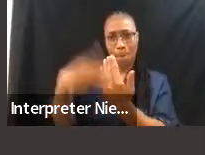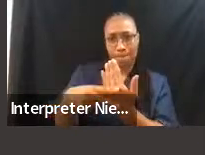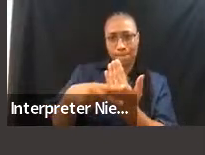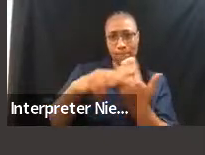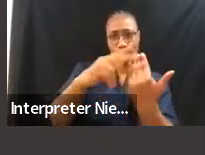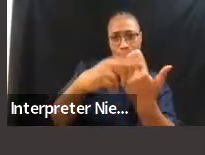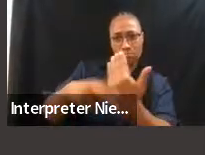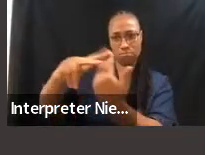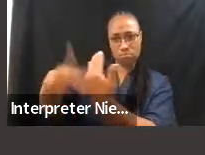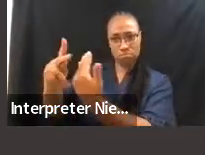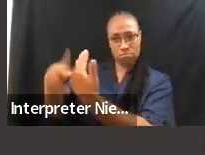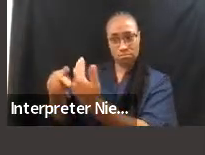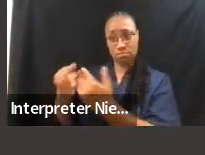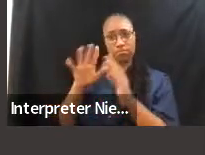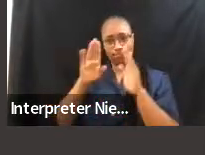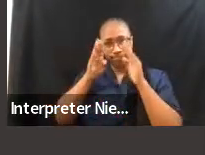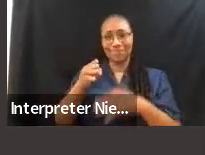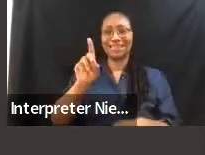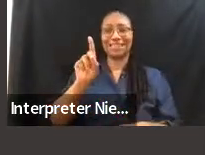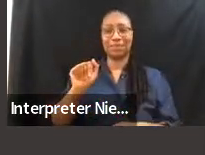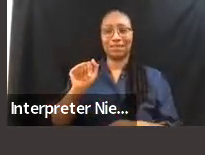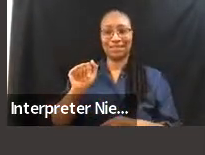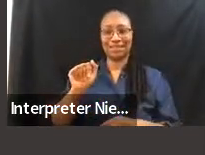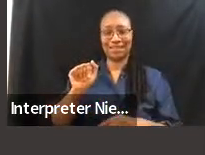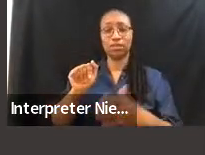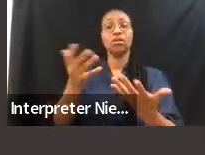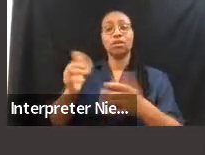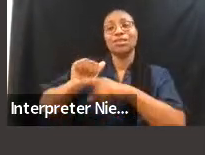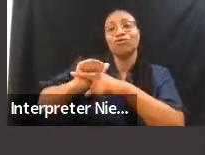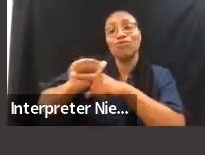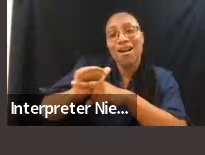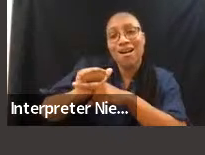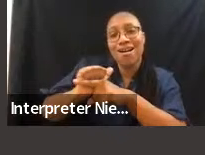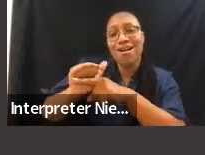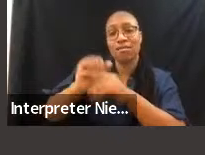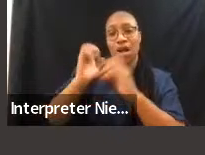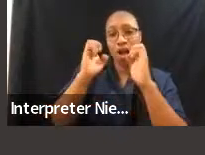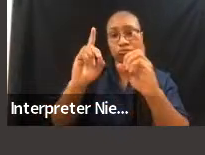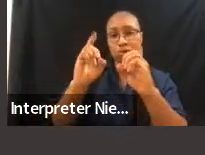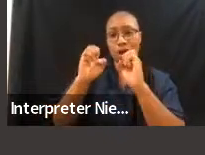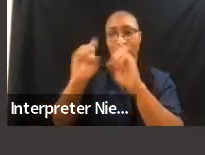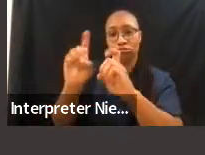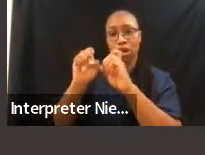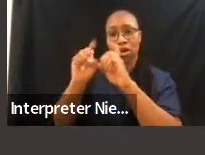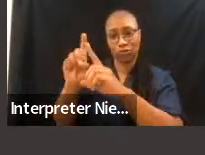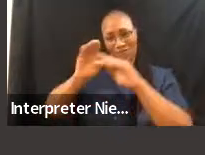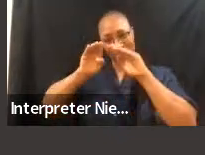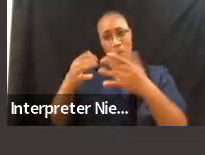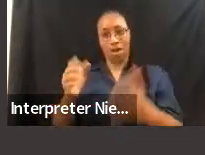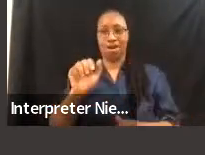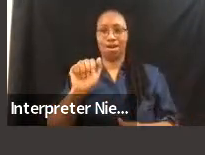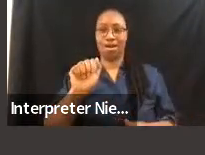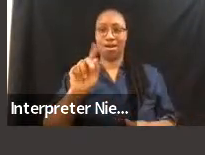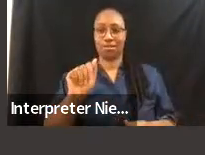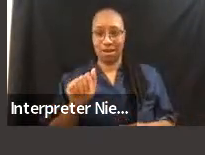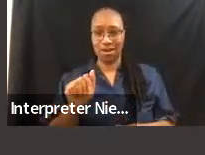include the importance of accessible medical diagnostic equipment to ensure equitable access to